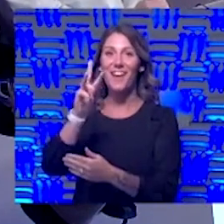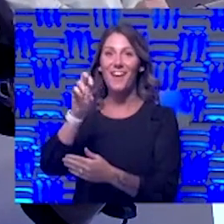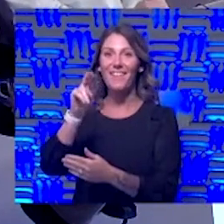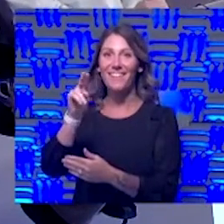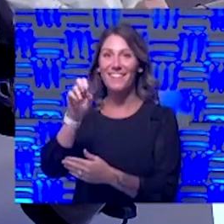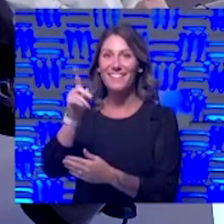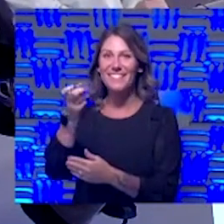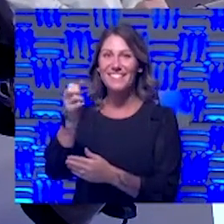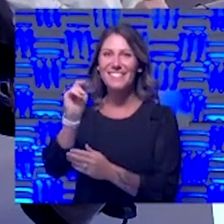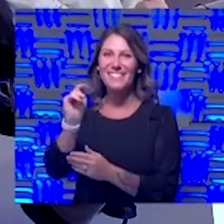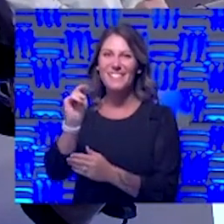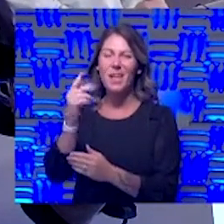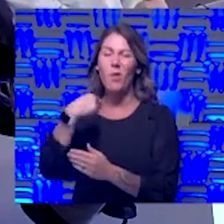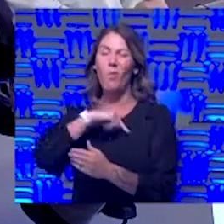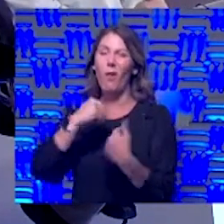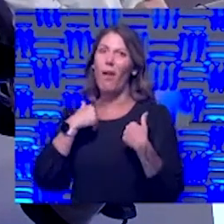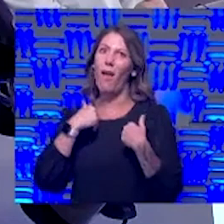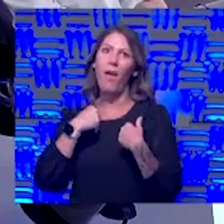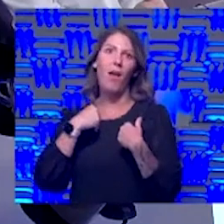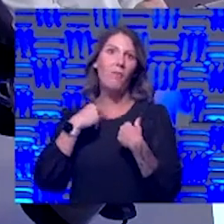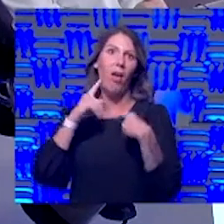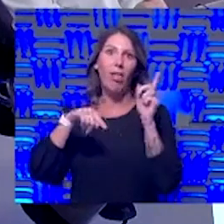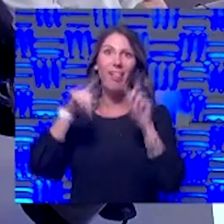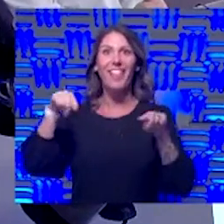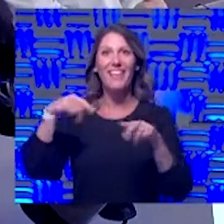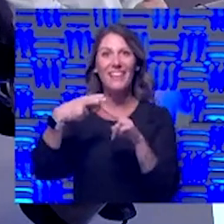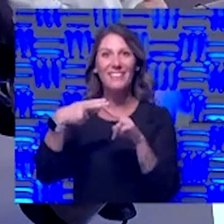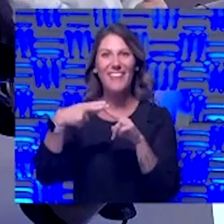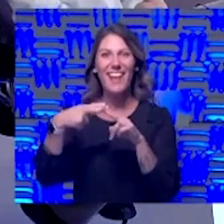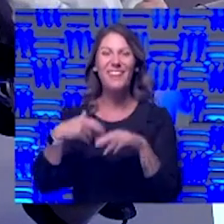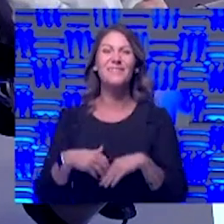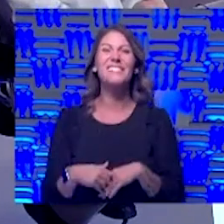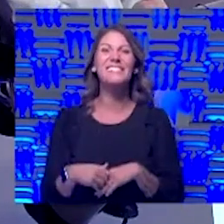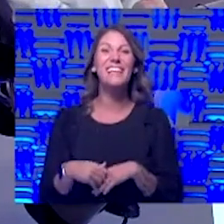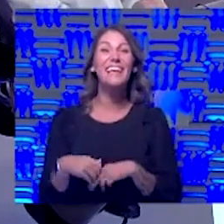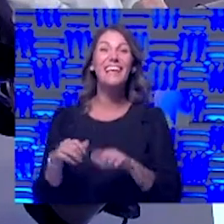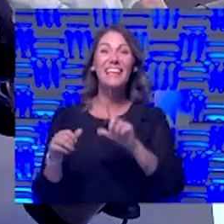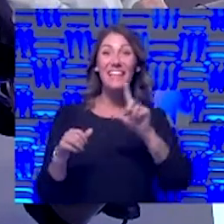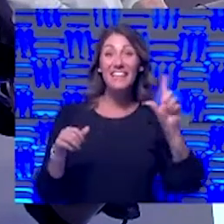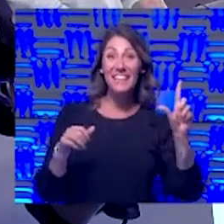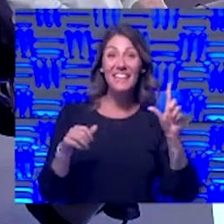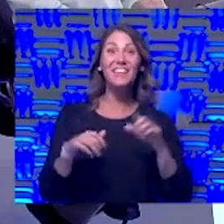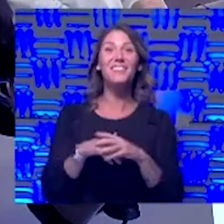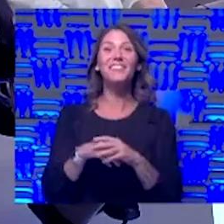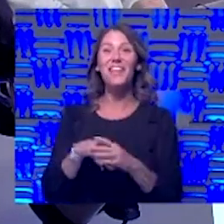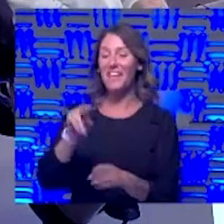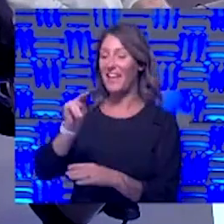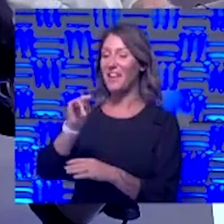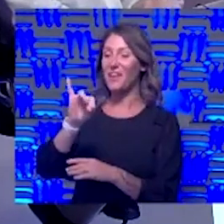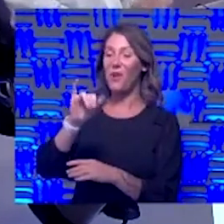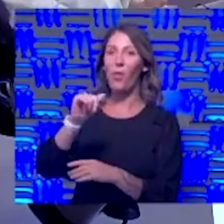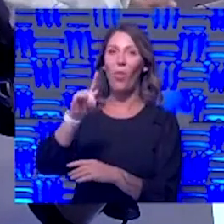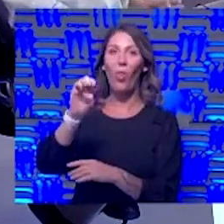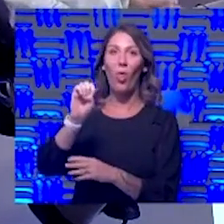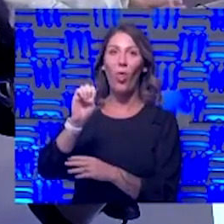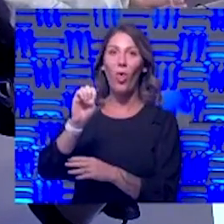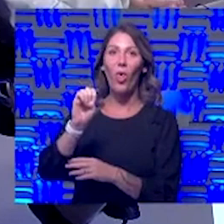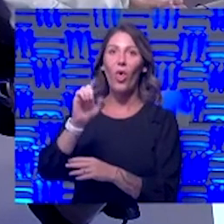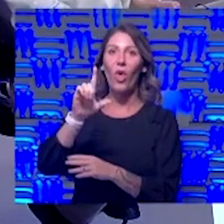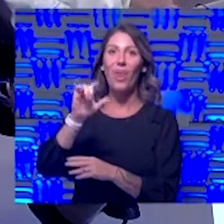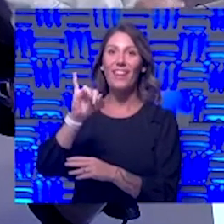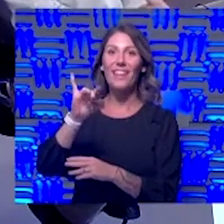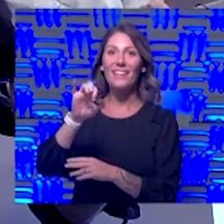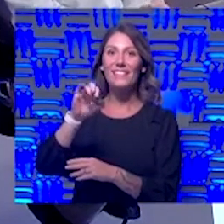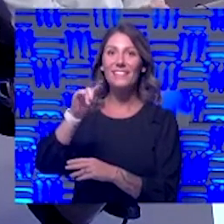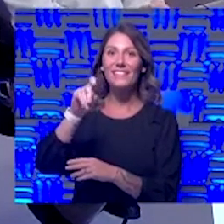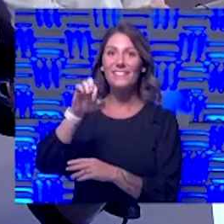better than others. On my left this morning is Nicole Yedlinsky. I did pretty well with that, didn't I? That's perfect. Not bad. Yeah,